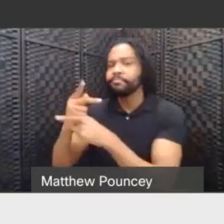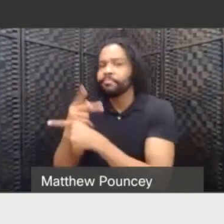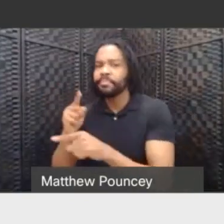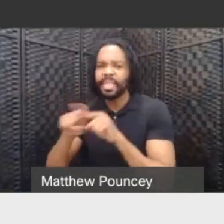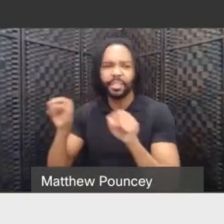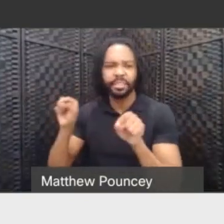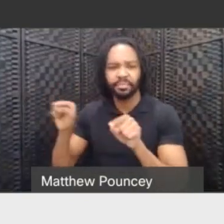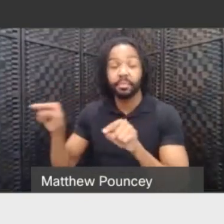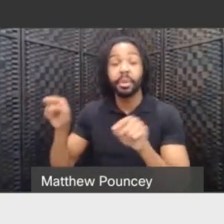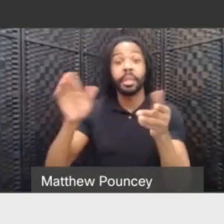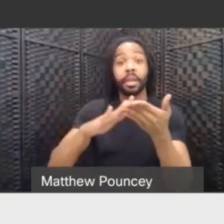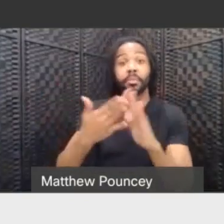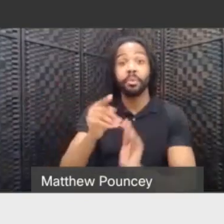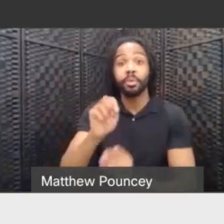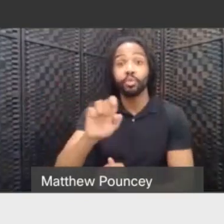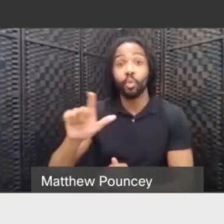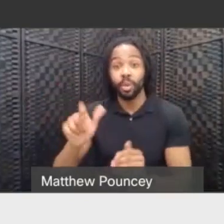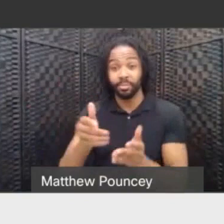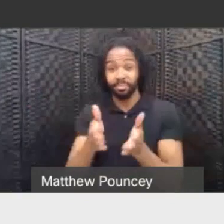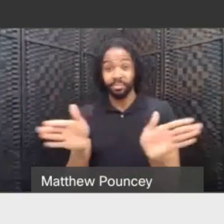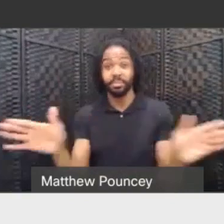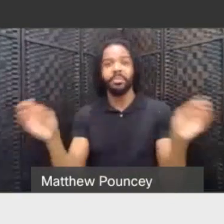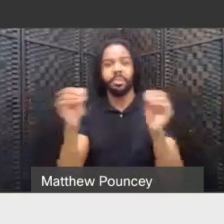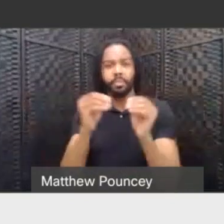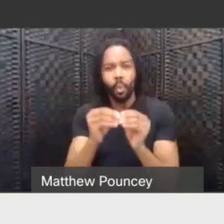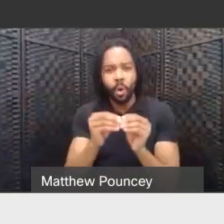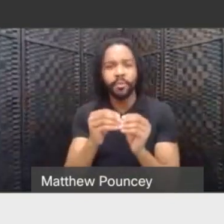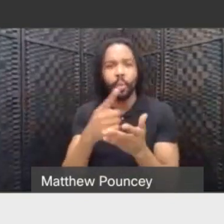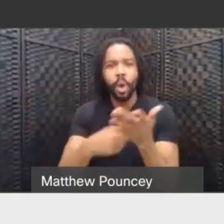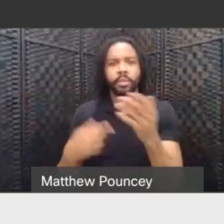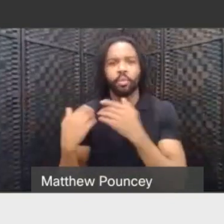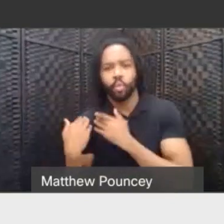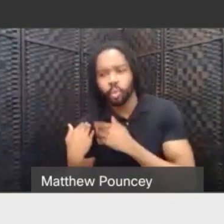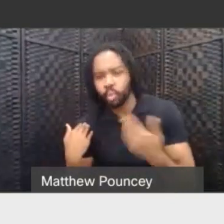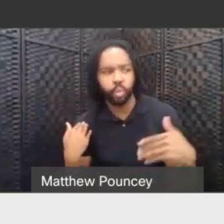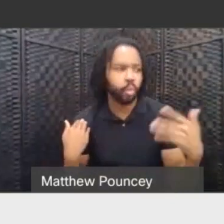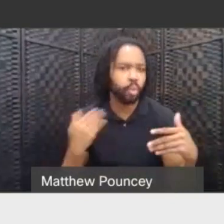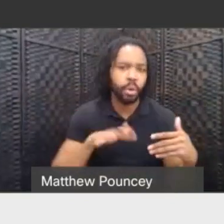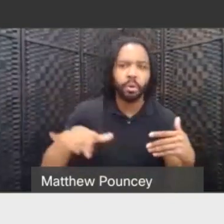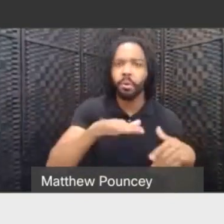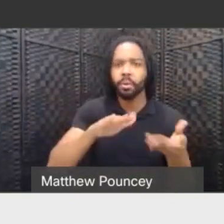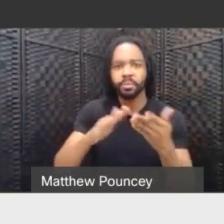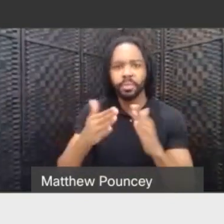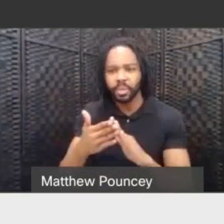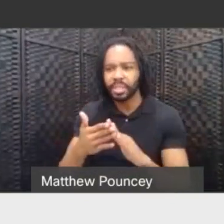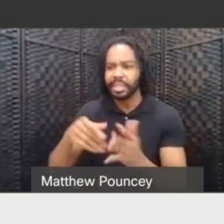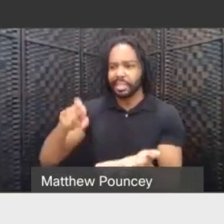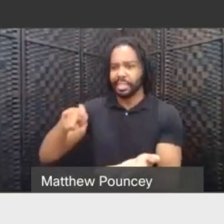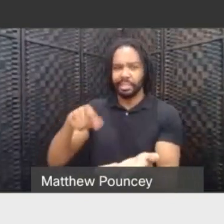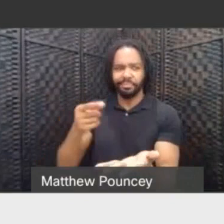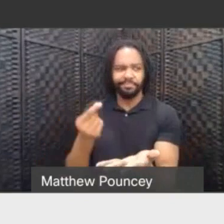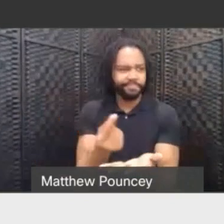really more of a level of what the burden is of COVID in the community and less specific